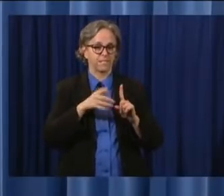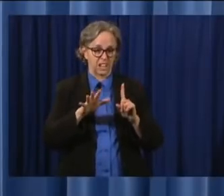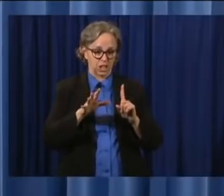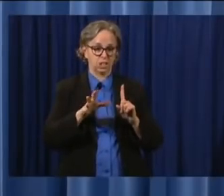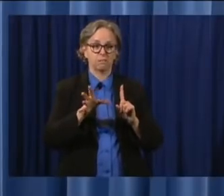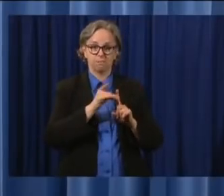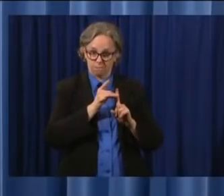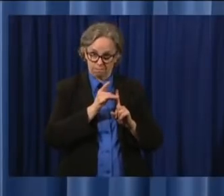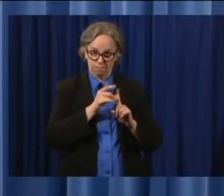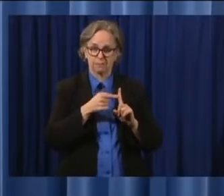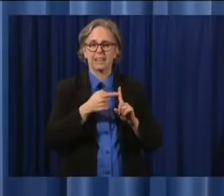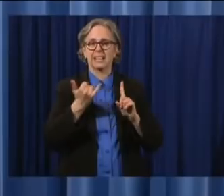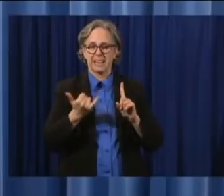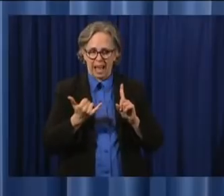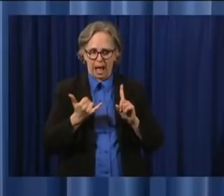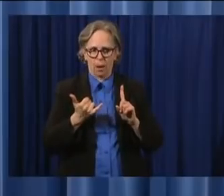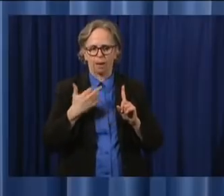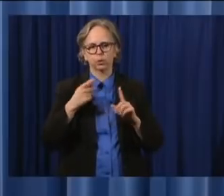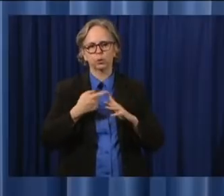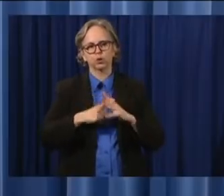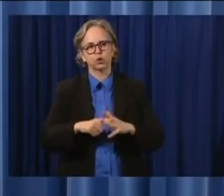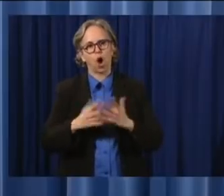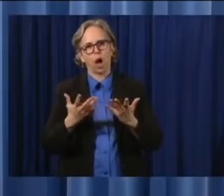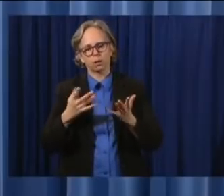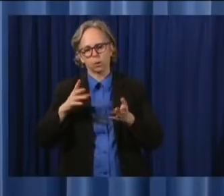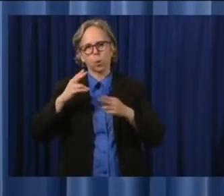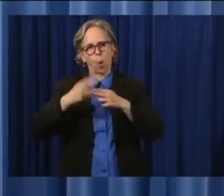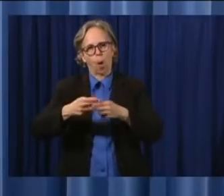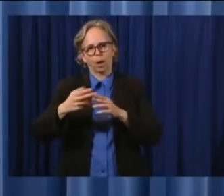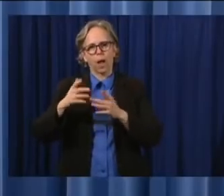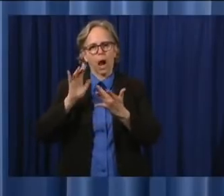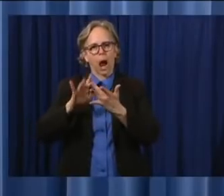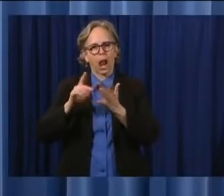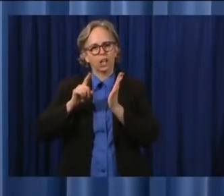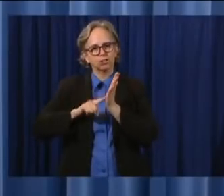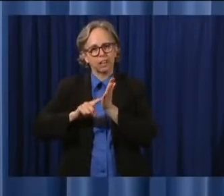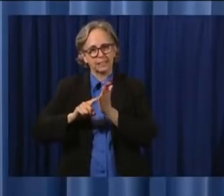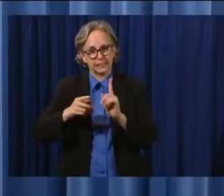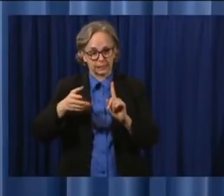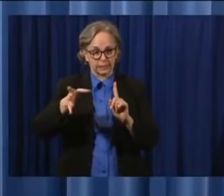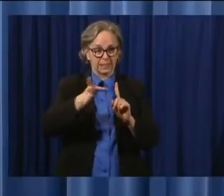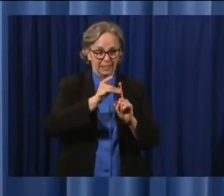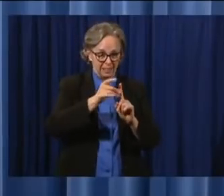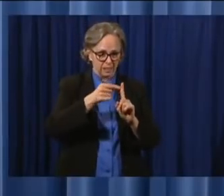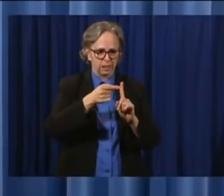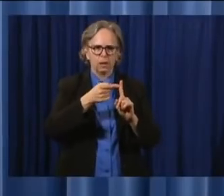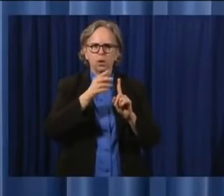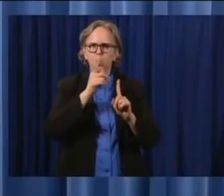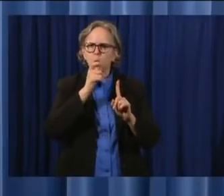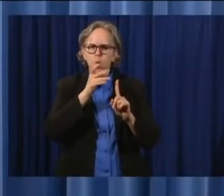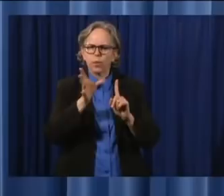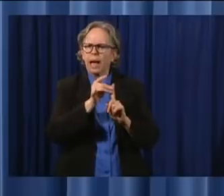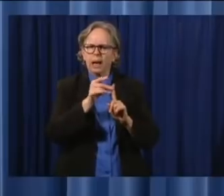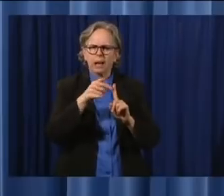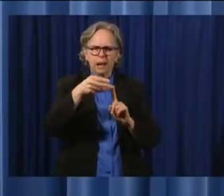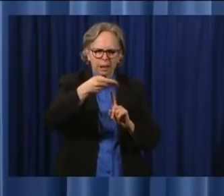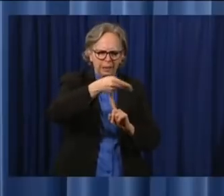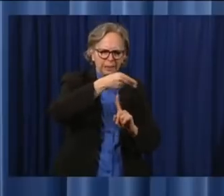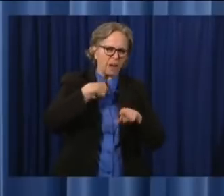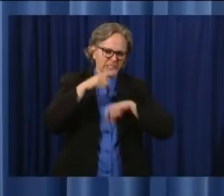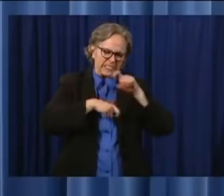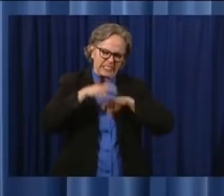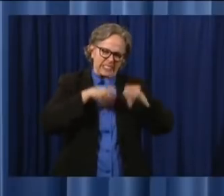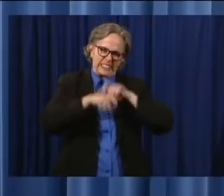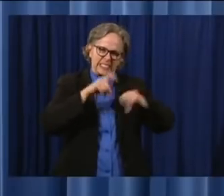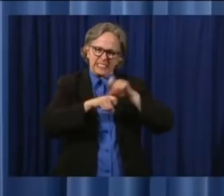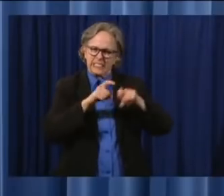of, okay, let's see who that person would have come in contact with. And so you try to surround that person and find out,